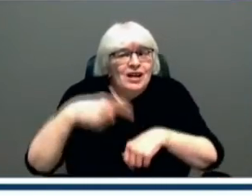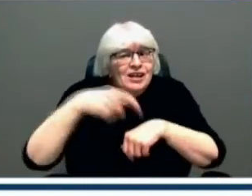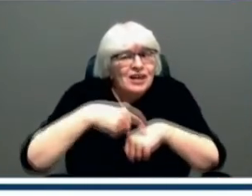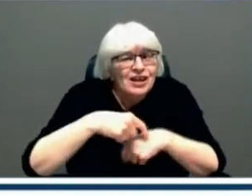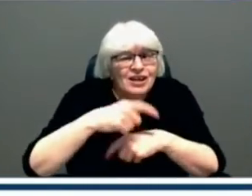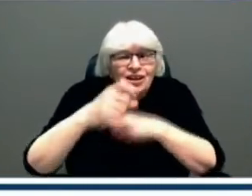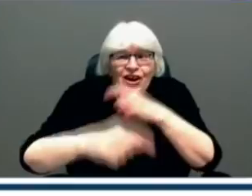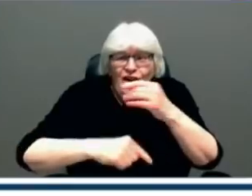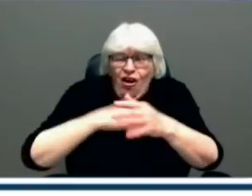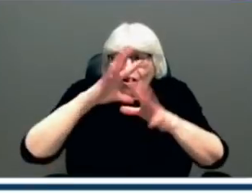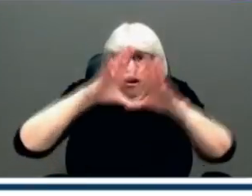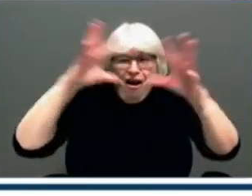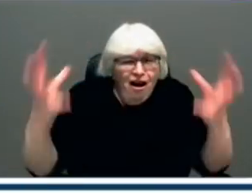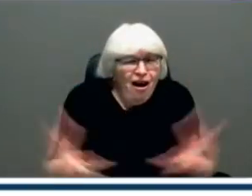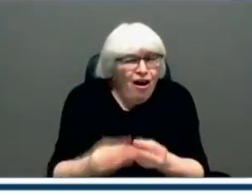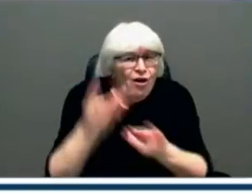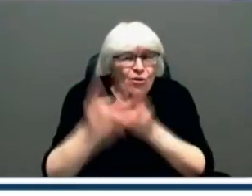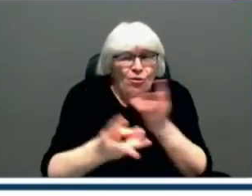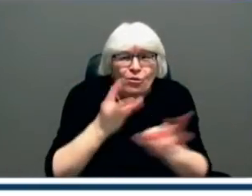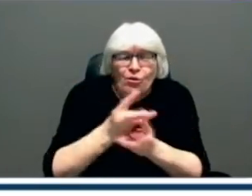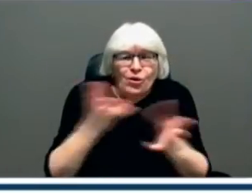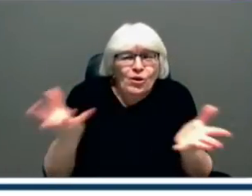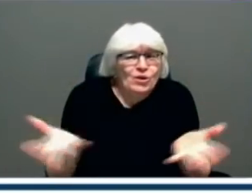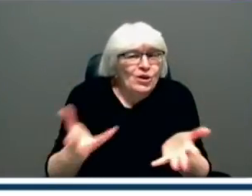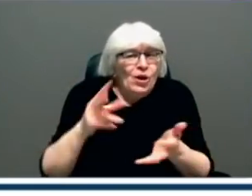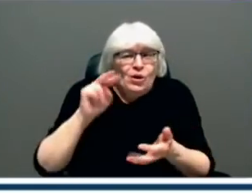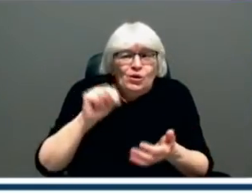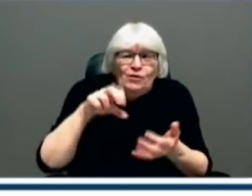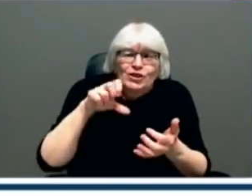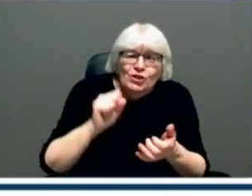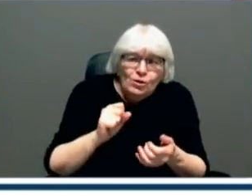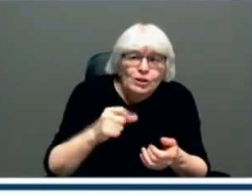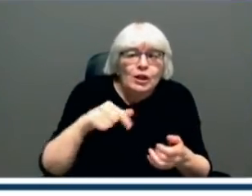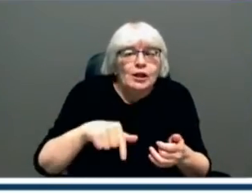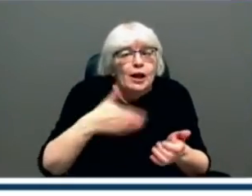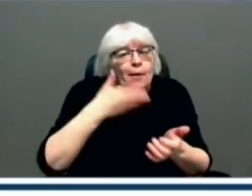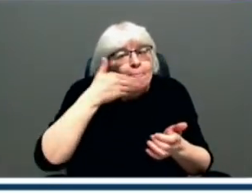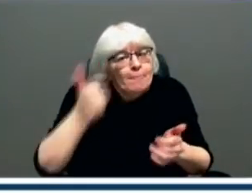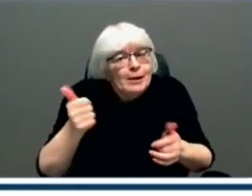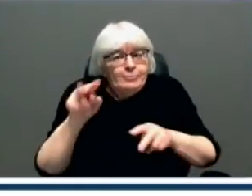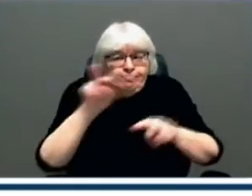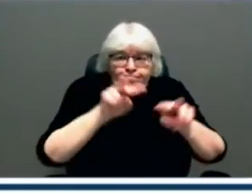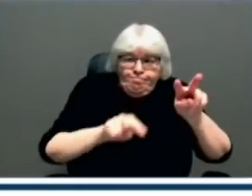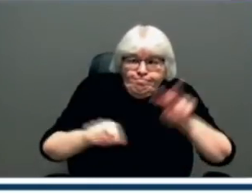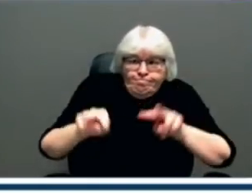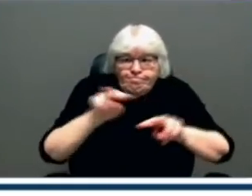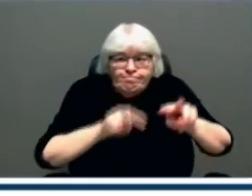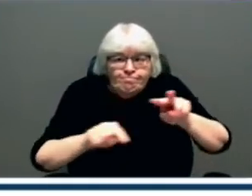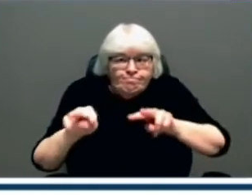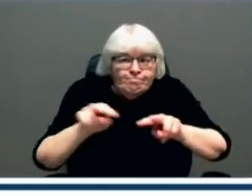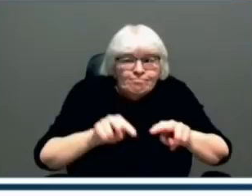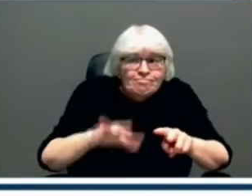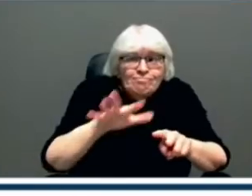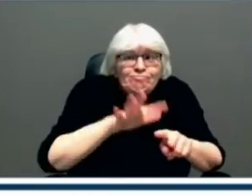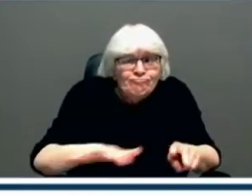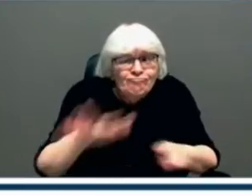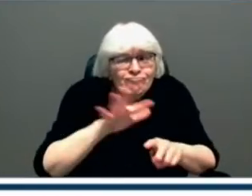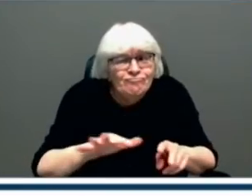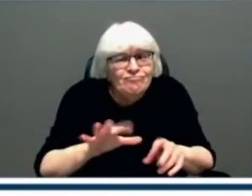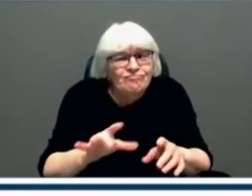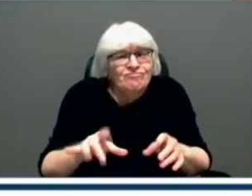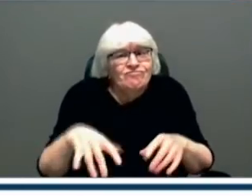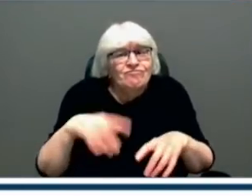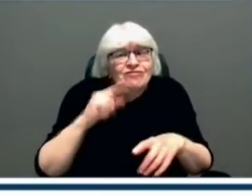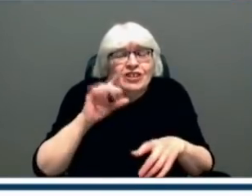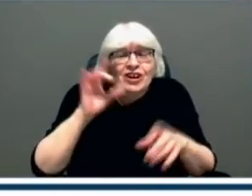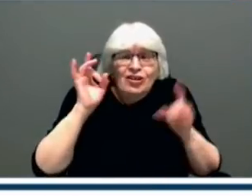Scotia, because it is best practice in public health surveillance and monitoring outside of an acute response scenario. And